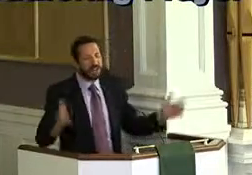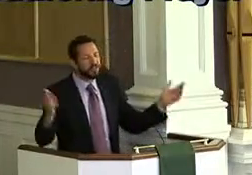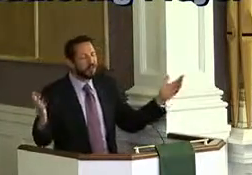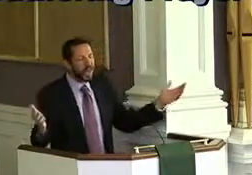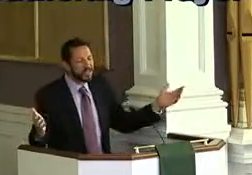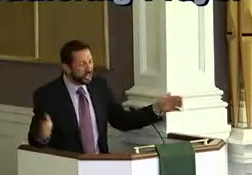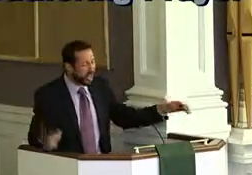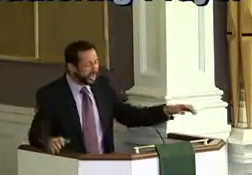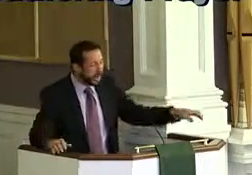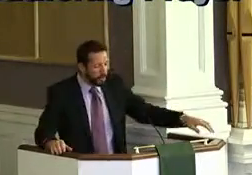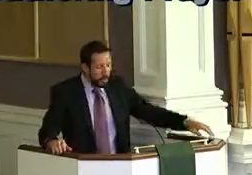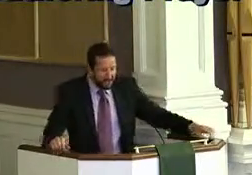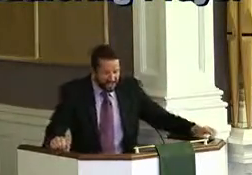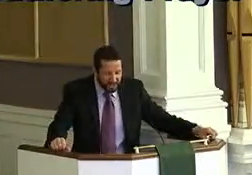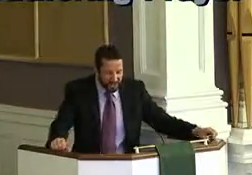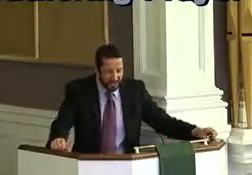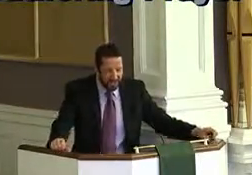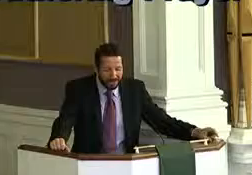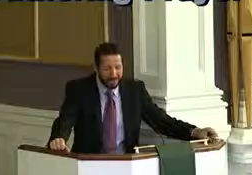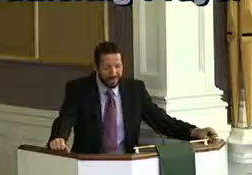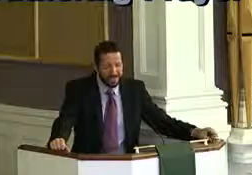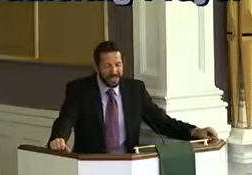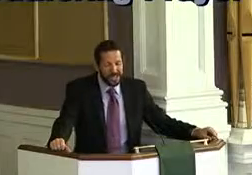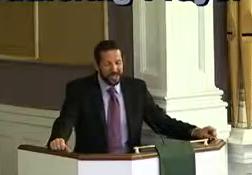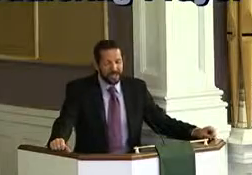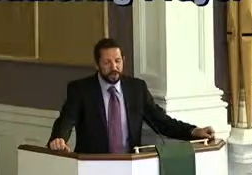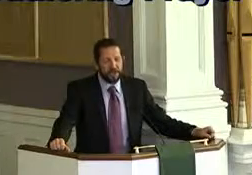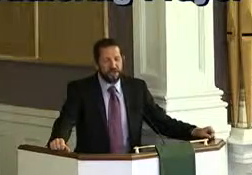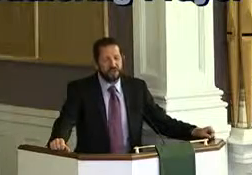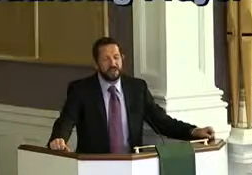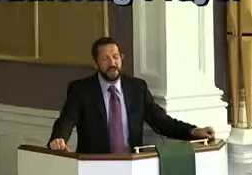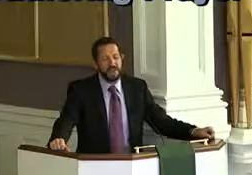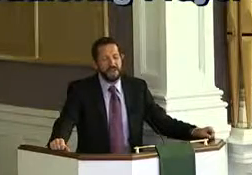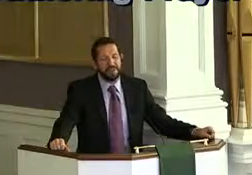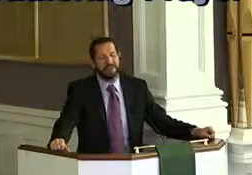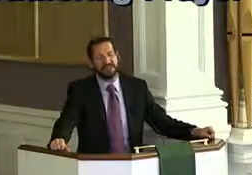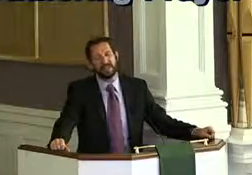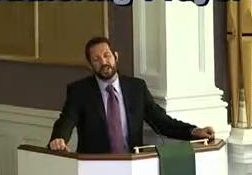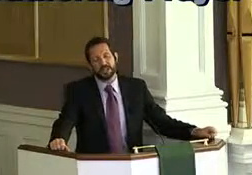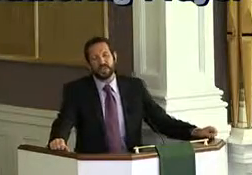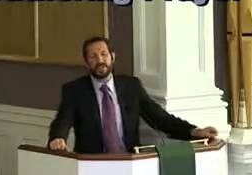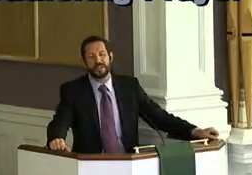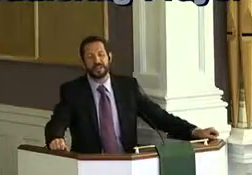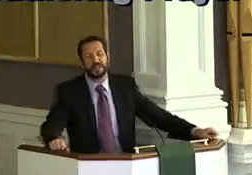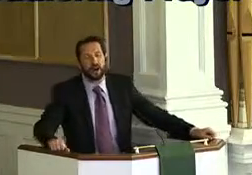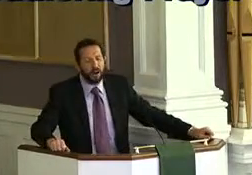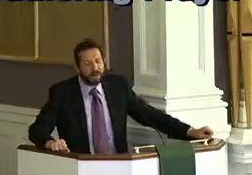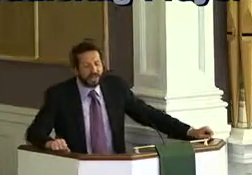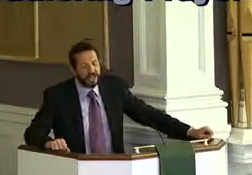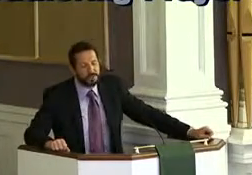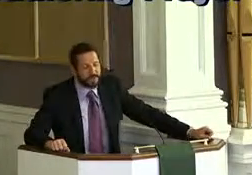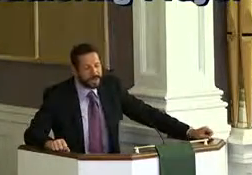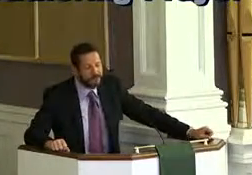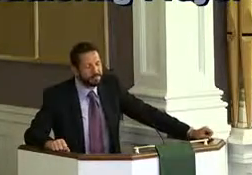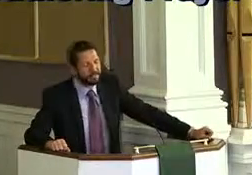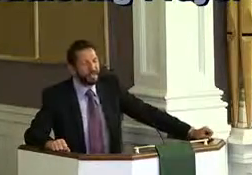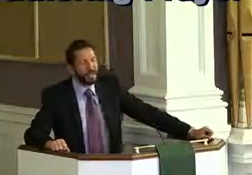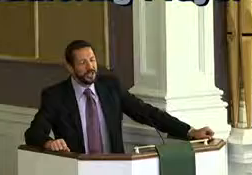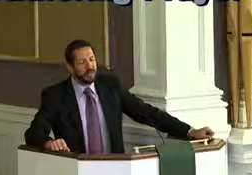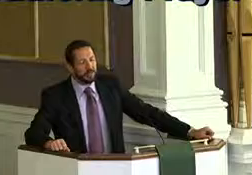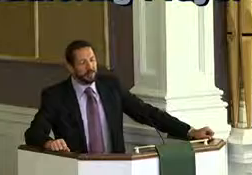invite the maker of light to shine down upon us this morning, the creator of the heavens and the earth and all that is within